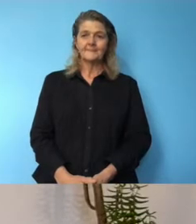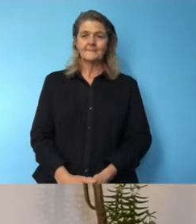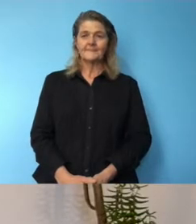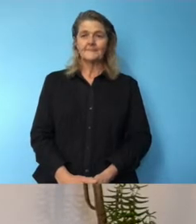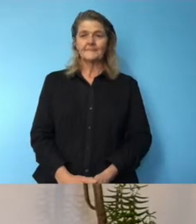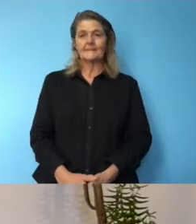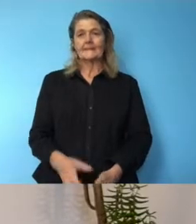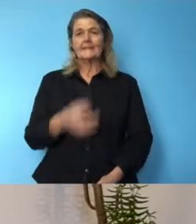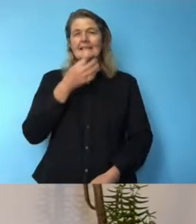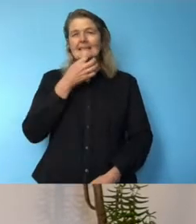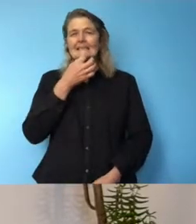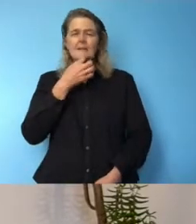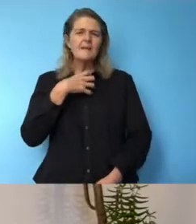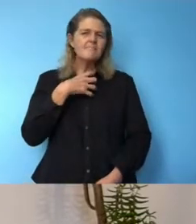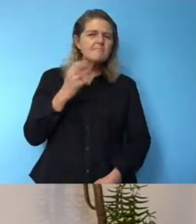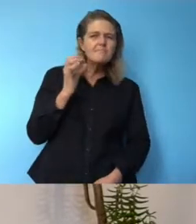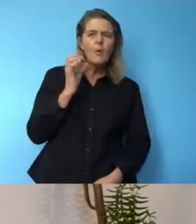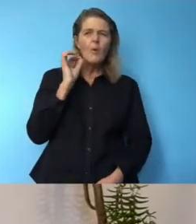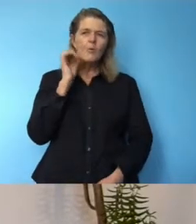A little bit more white,